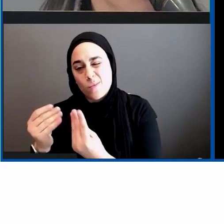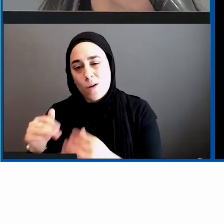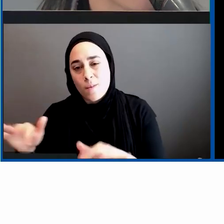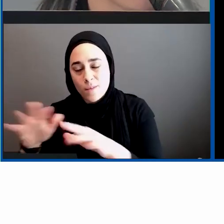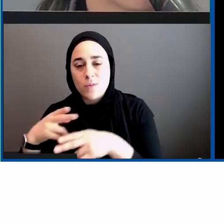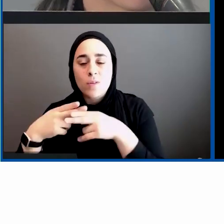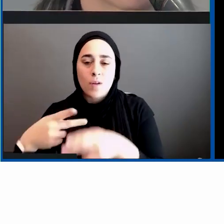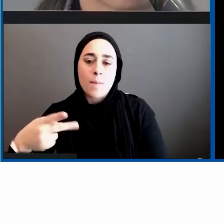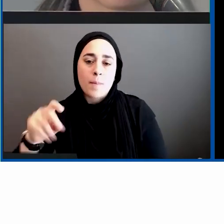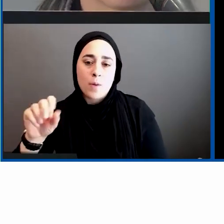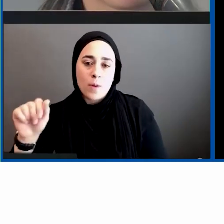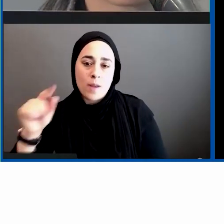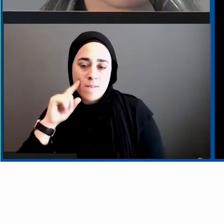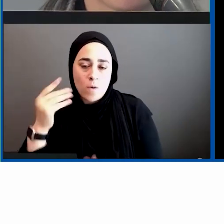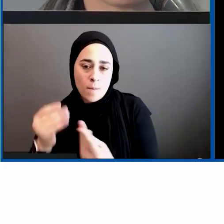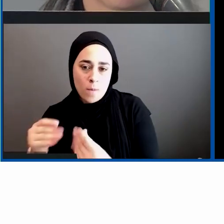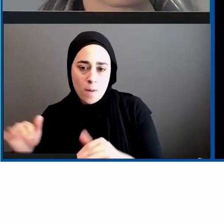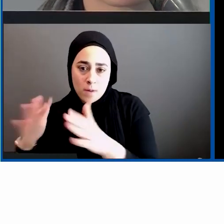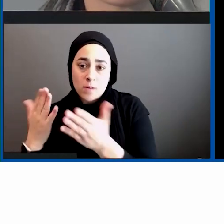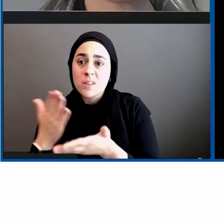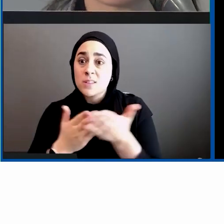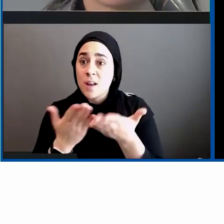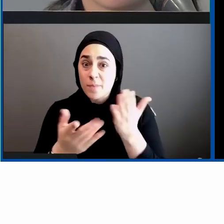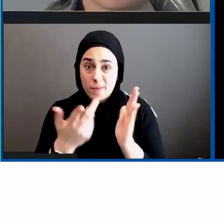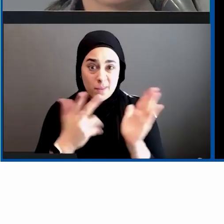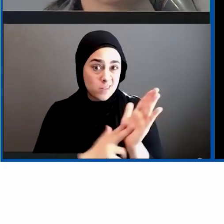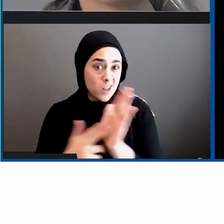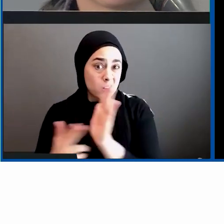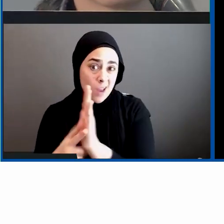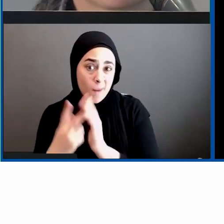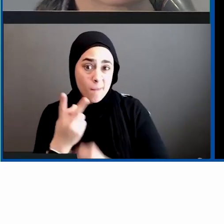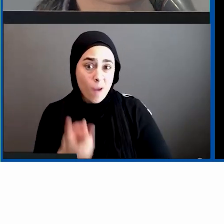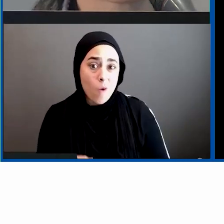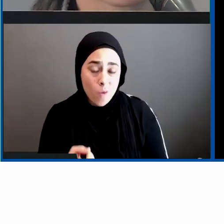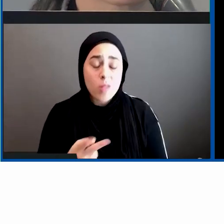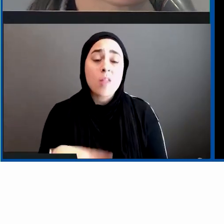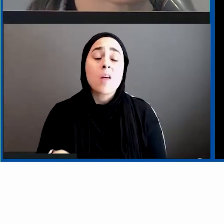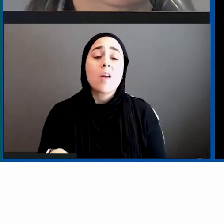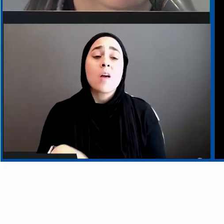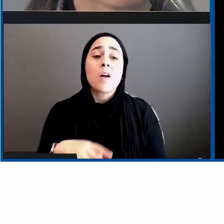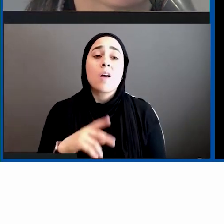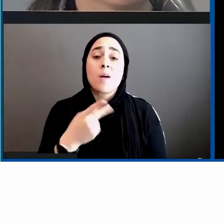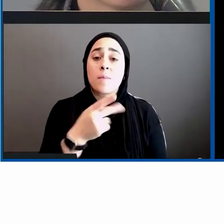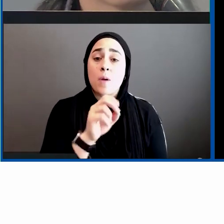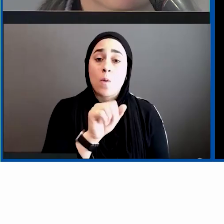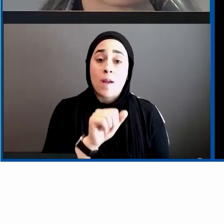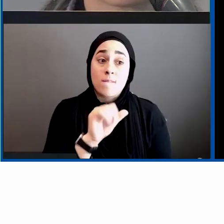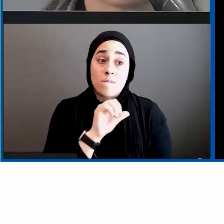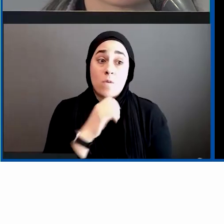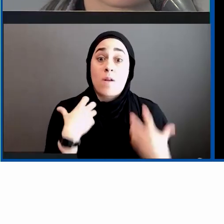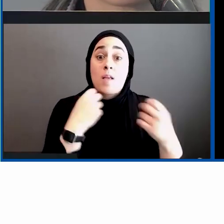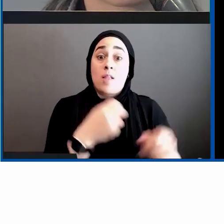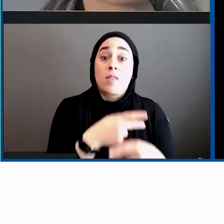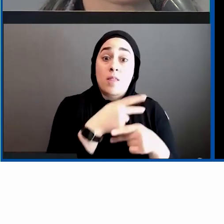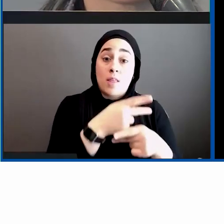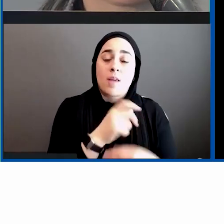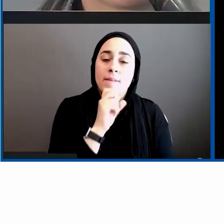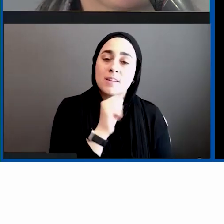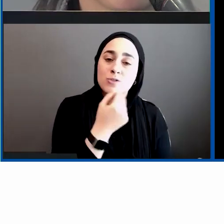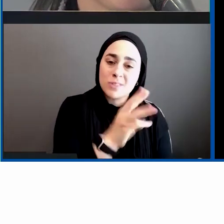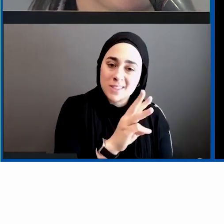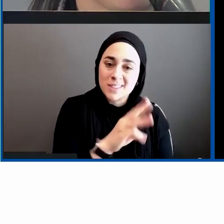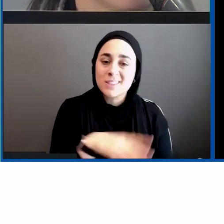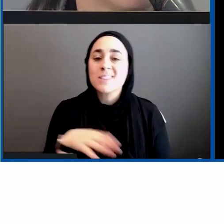attorney for property. So some of you may have signed both of these, but power of attorney for healthcare is 16, power of attorney for property